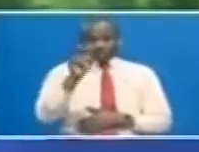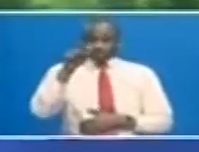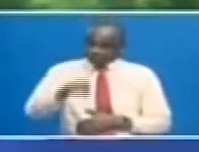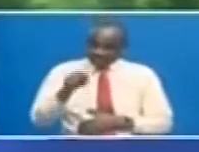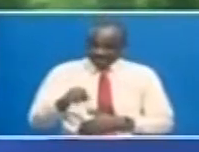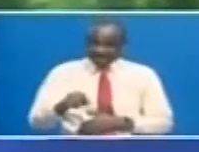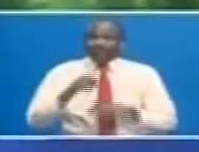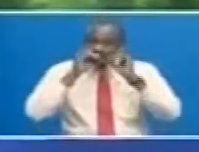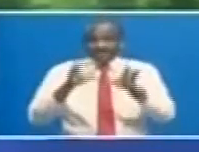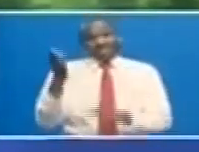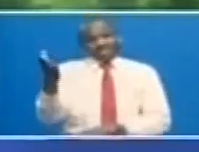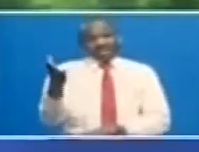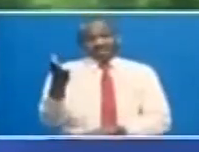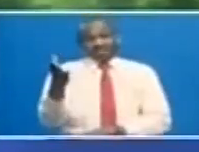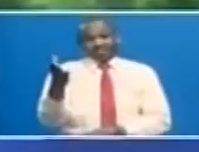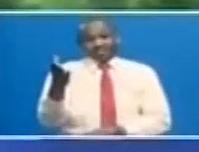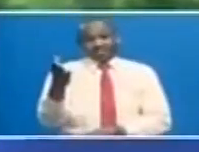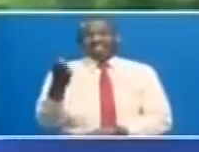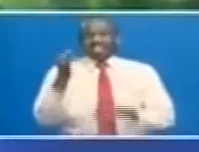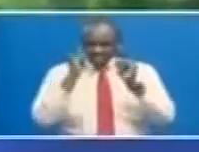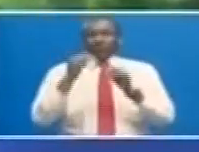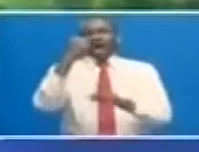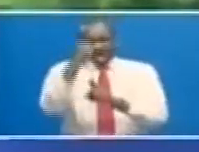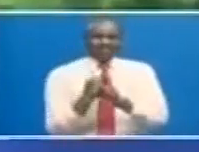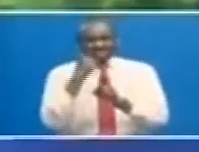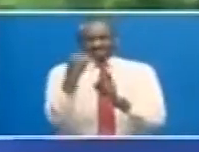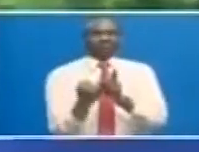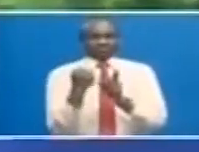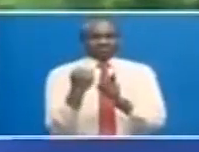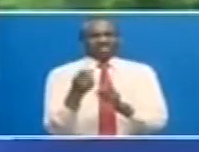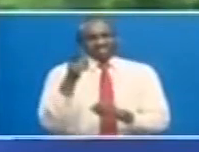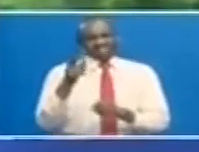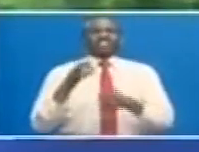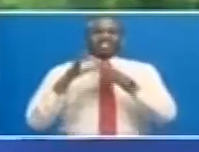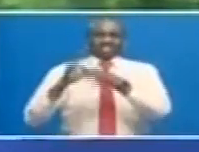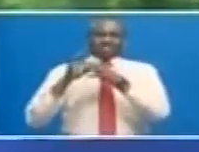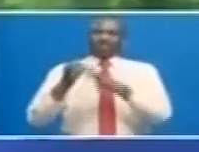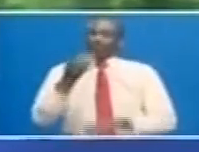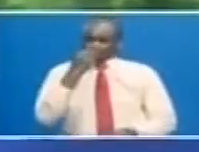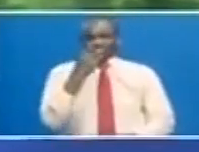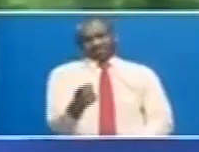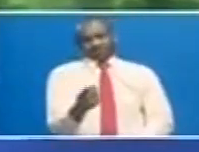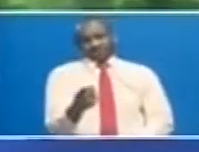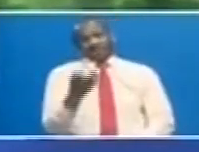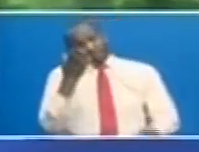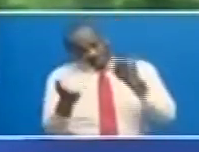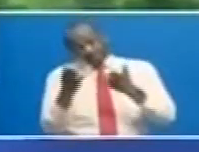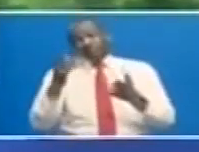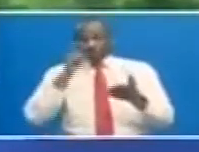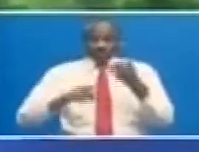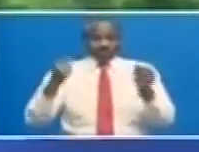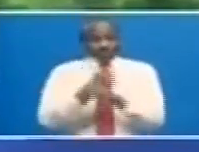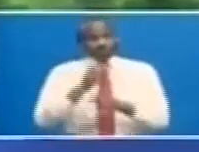being blessed as the new harvest is for traditional foods. Maybe what you do not see